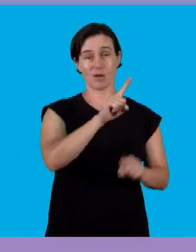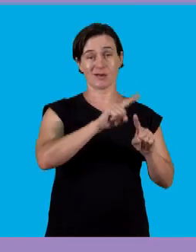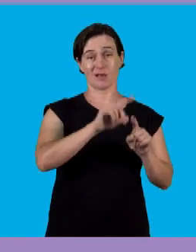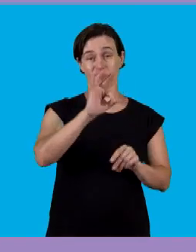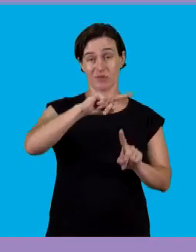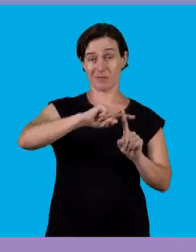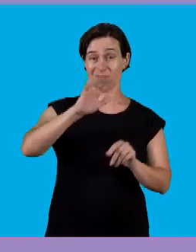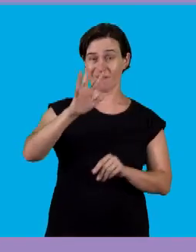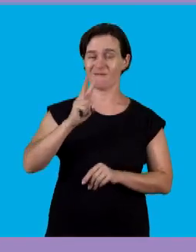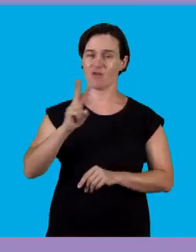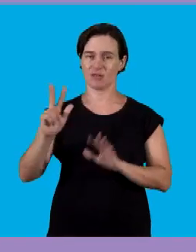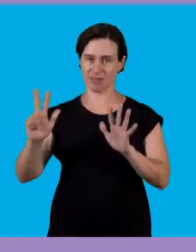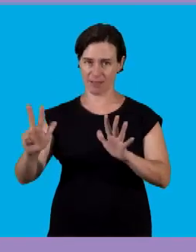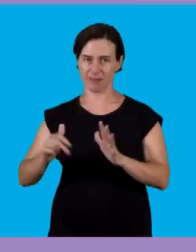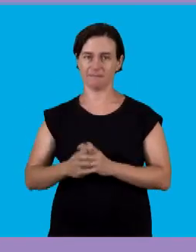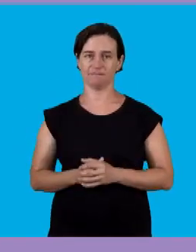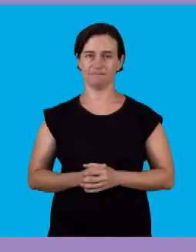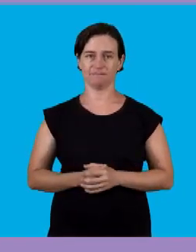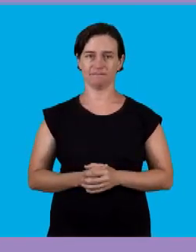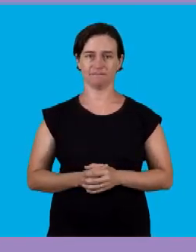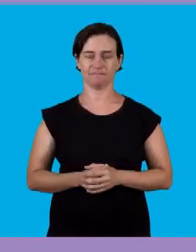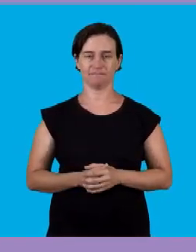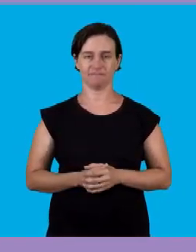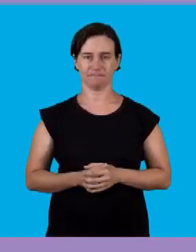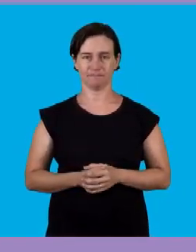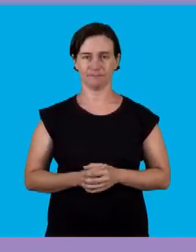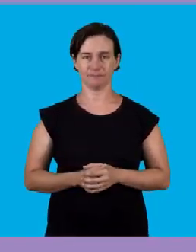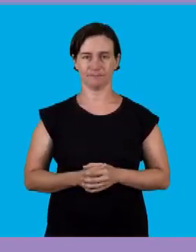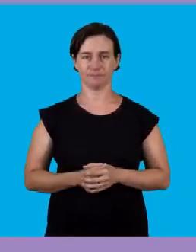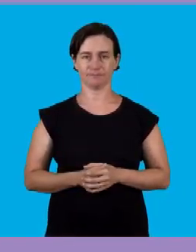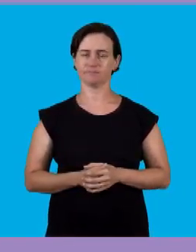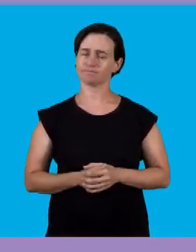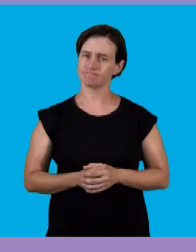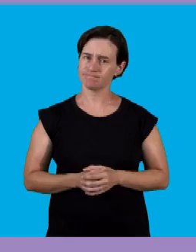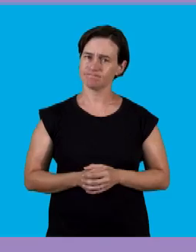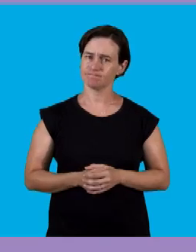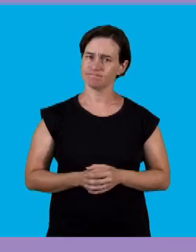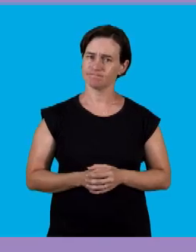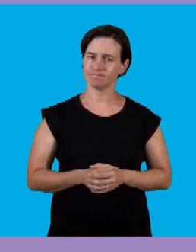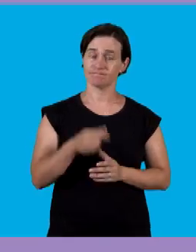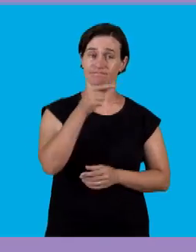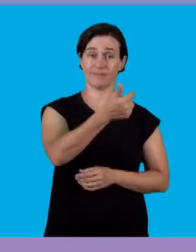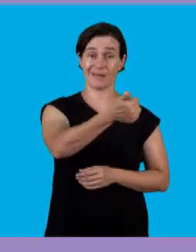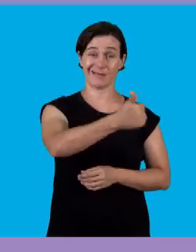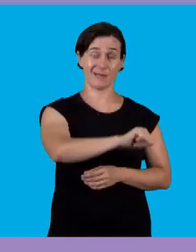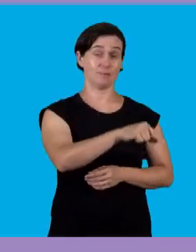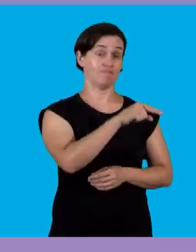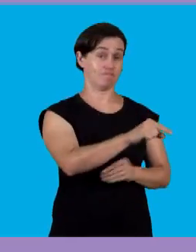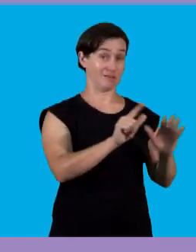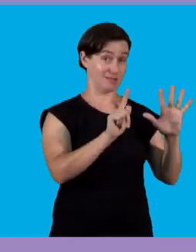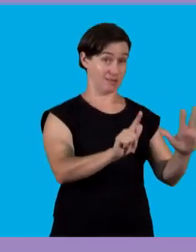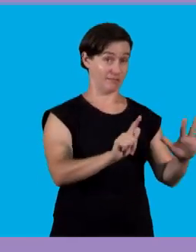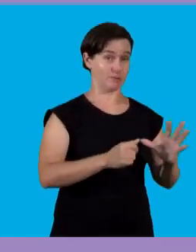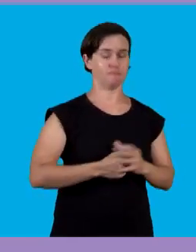1 multiplied by 3 plus 5 gives us an output value of 8. What about the next input